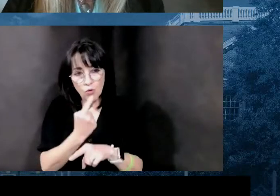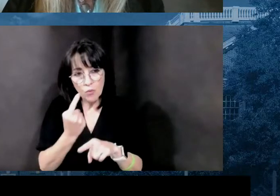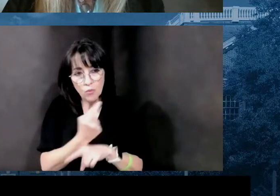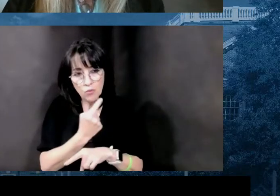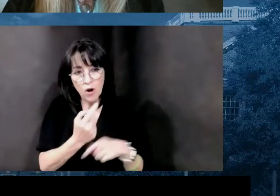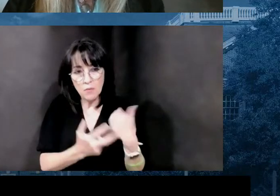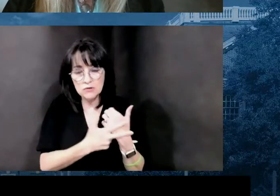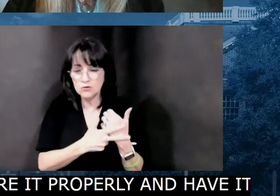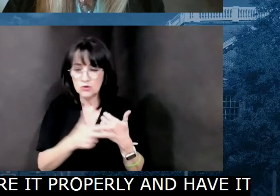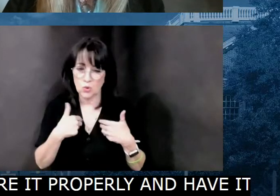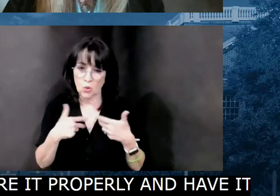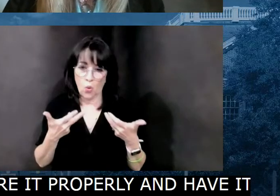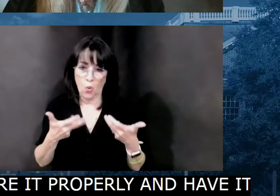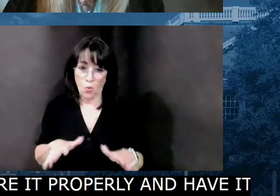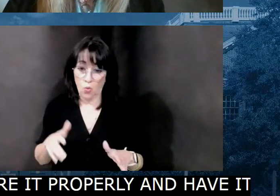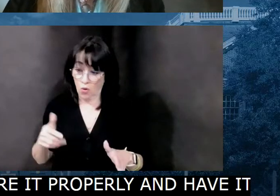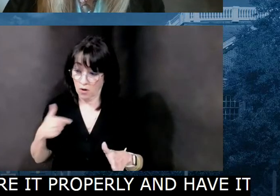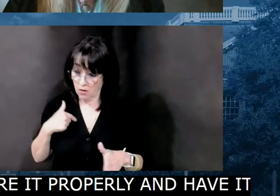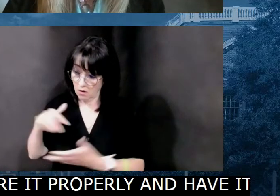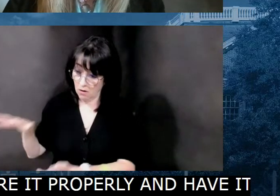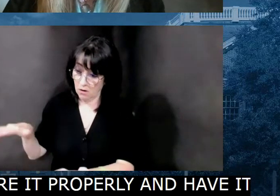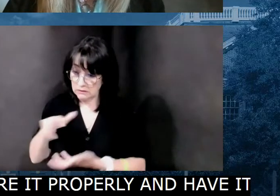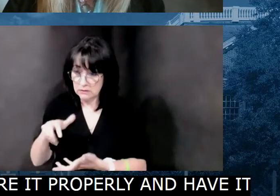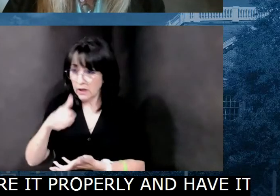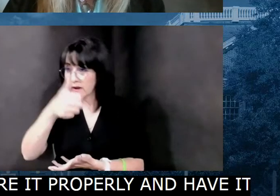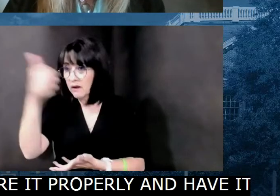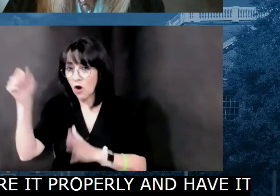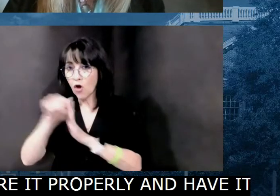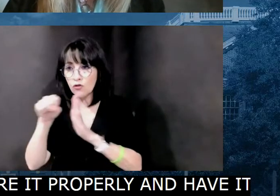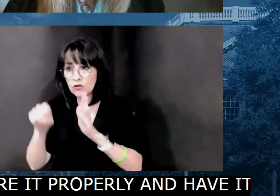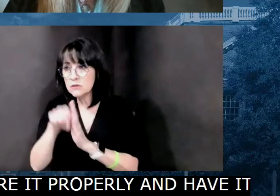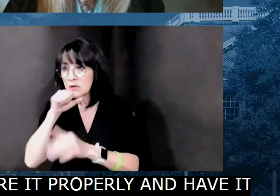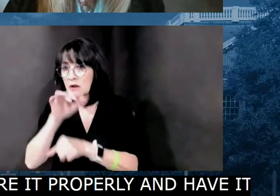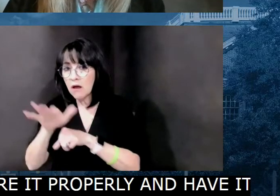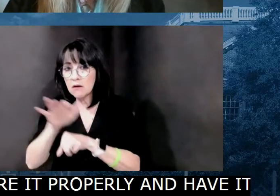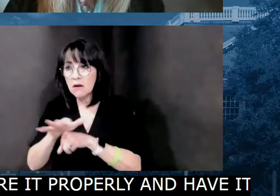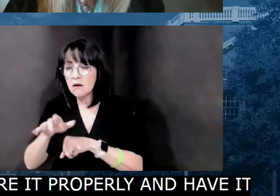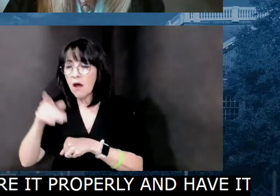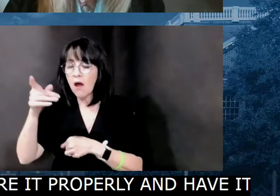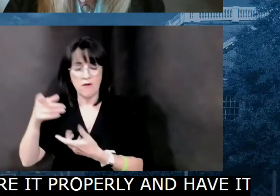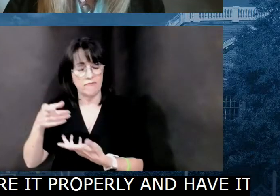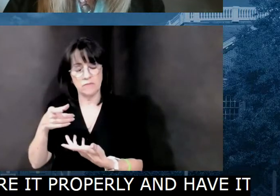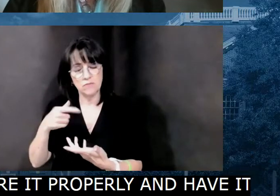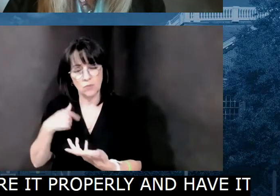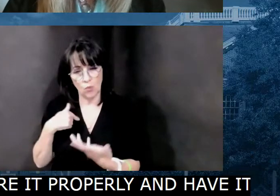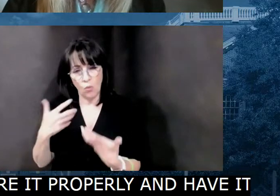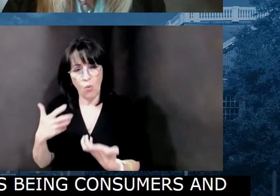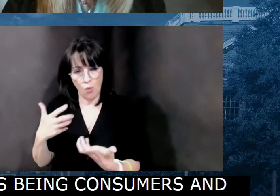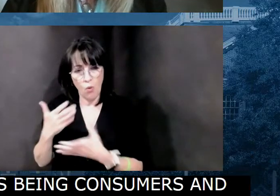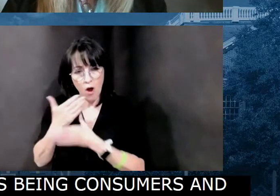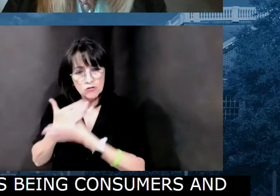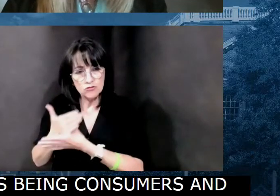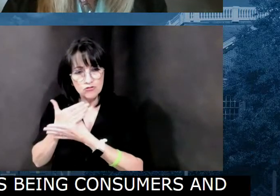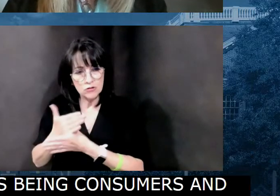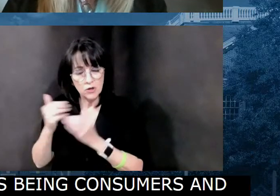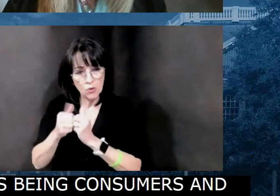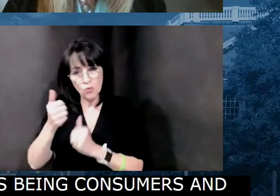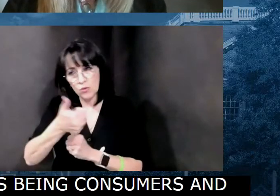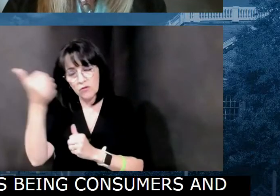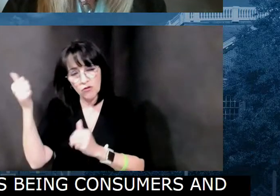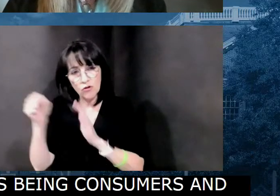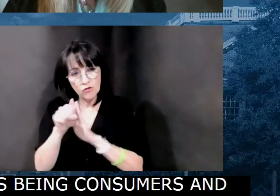might need to see it. So I know Dr. Hong, they works with partners at this CDC as the allocations come out